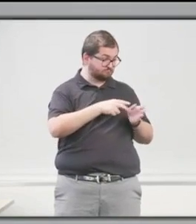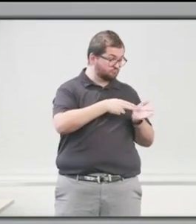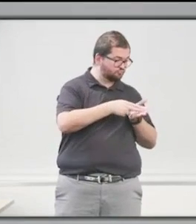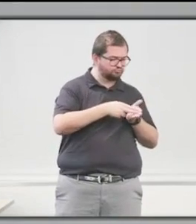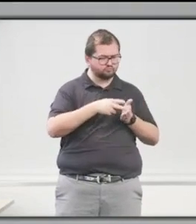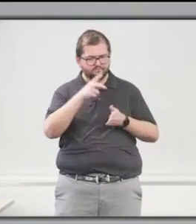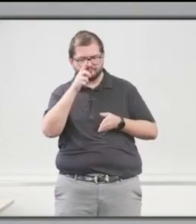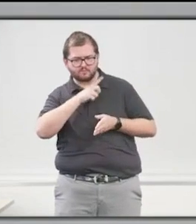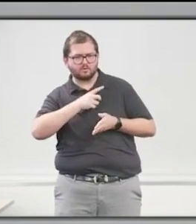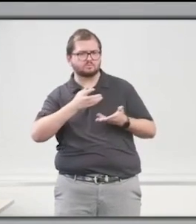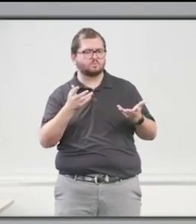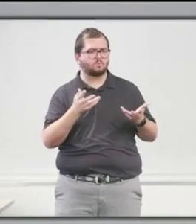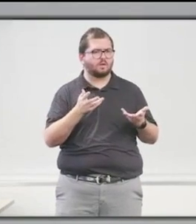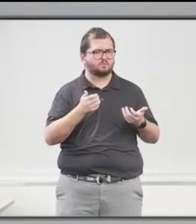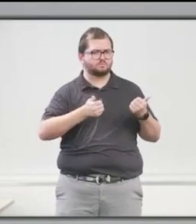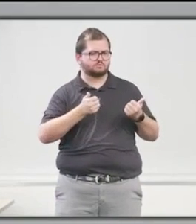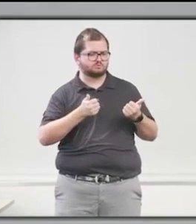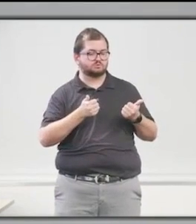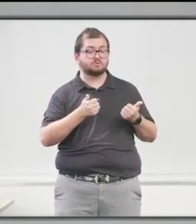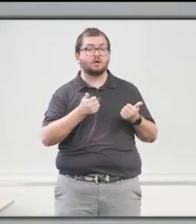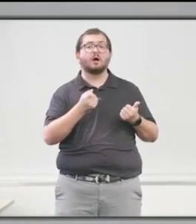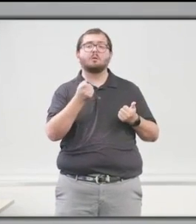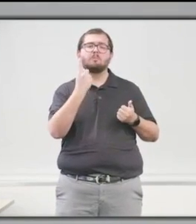what is actually happened, because everybody's going to